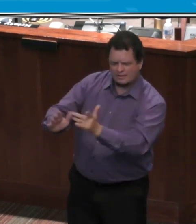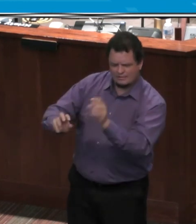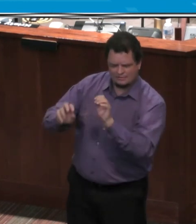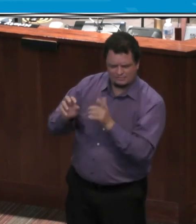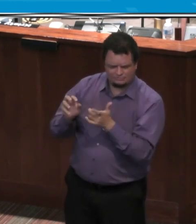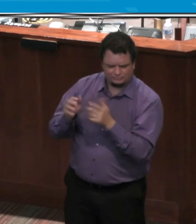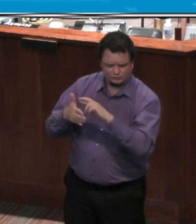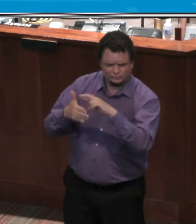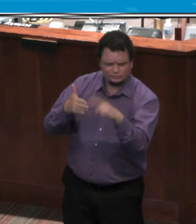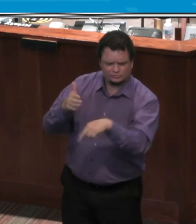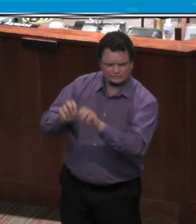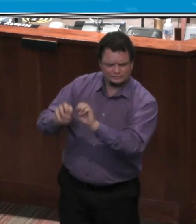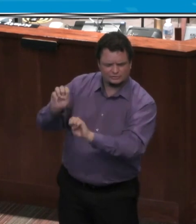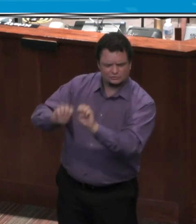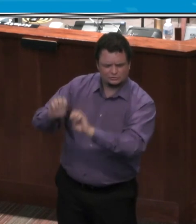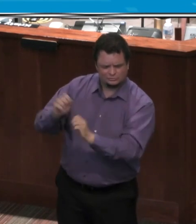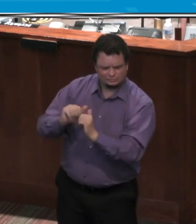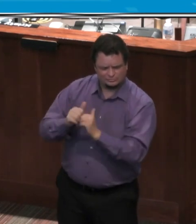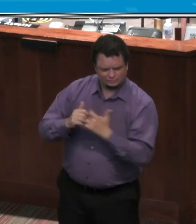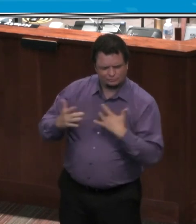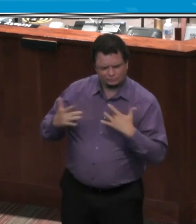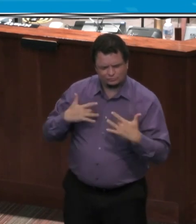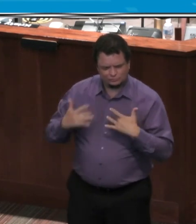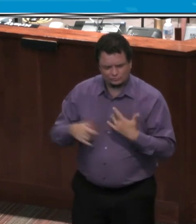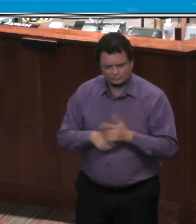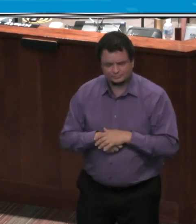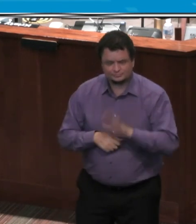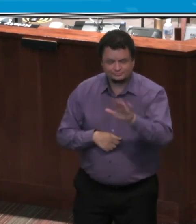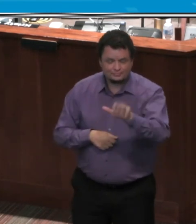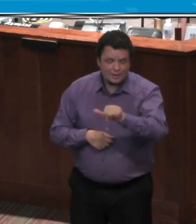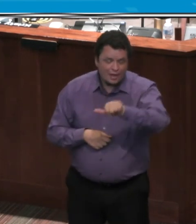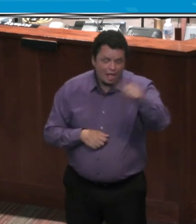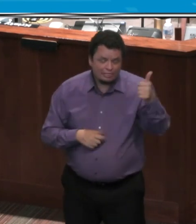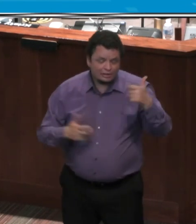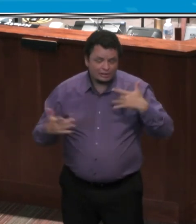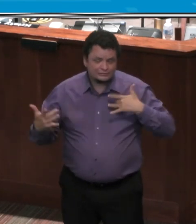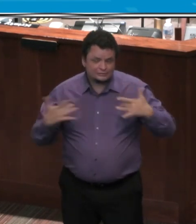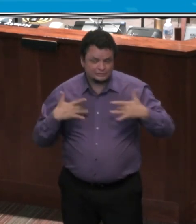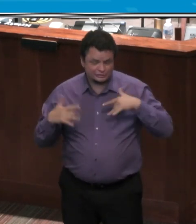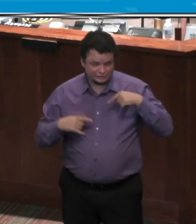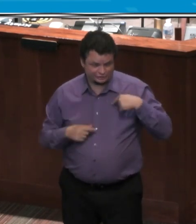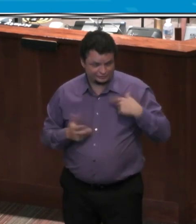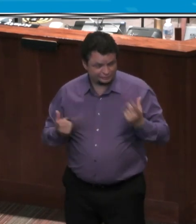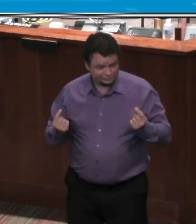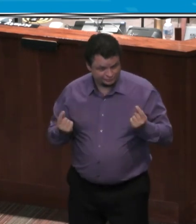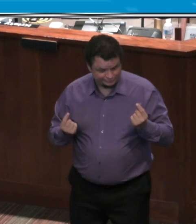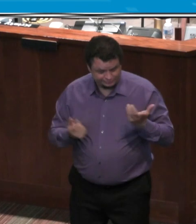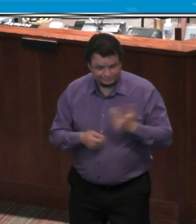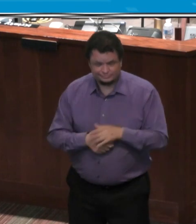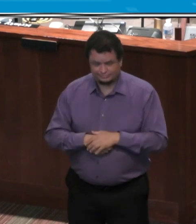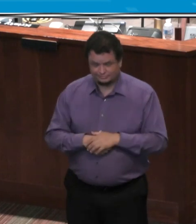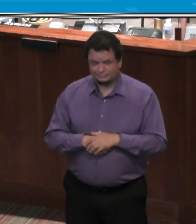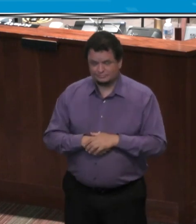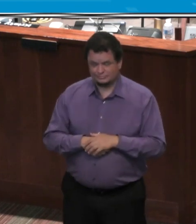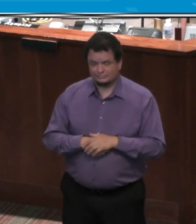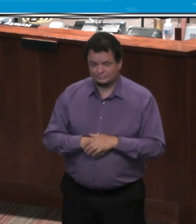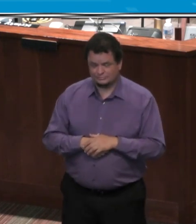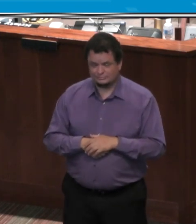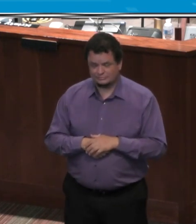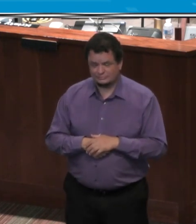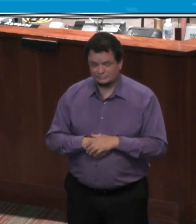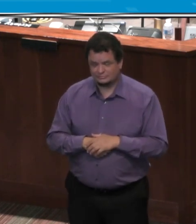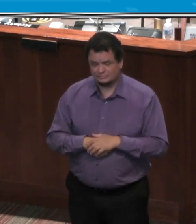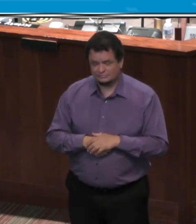is of concern to us, knowing what happened with the 4th of July, and as it relates to